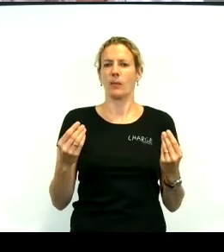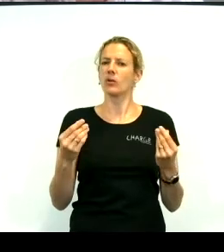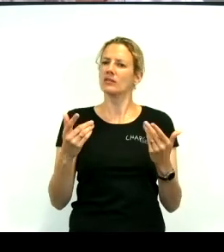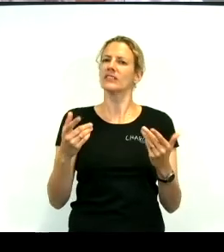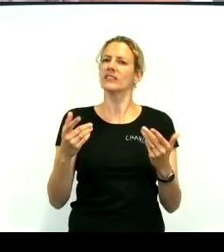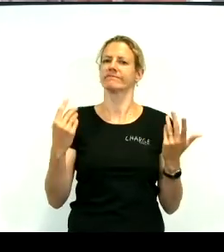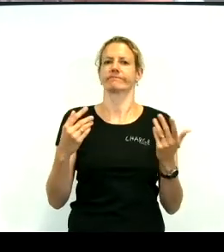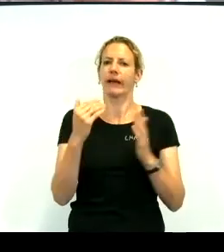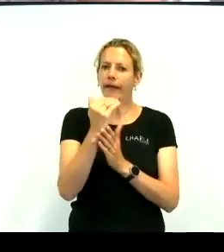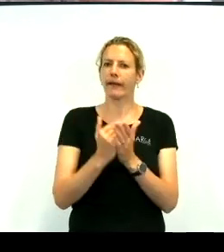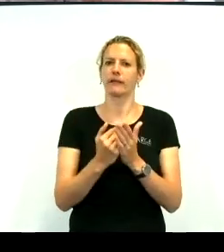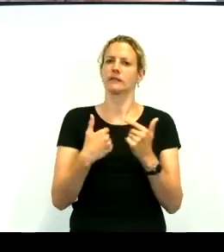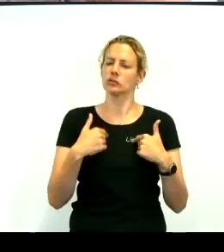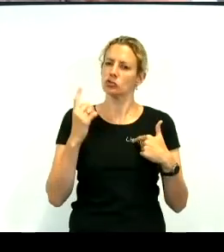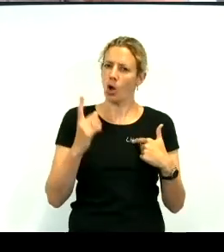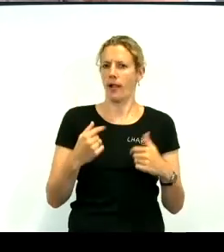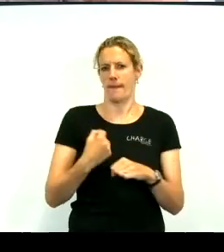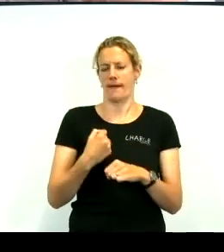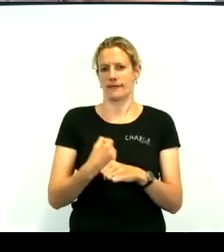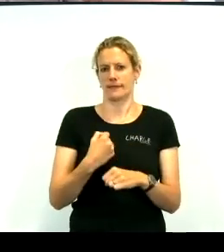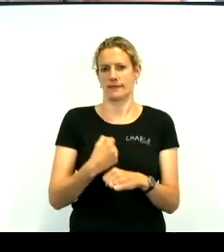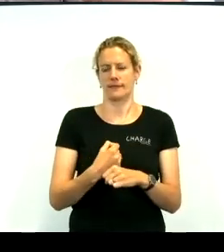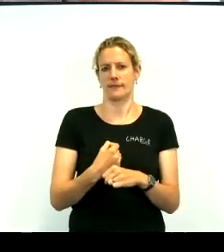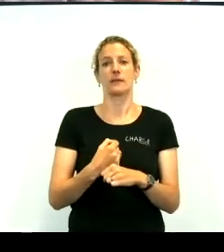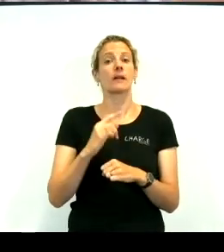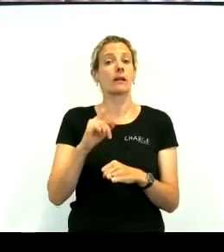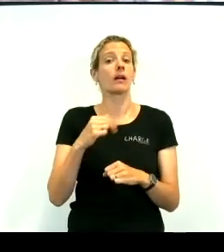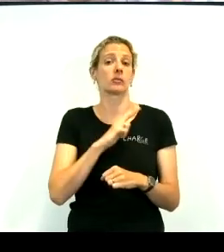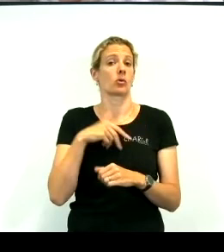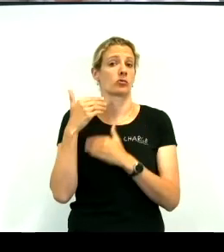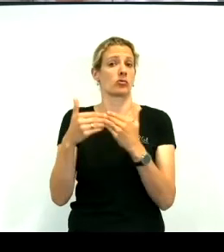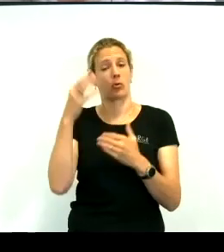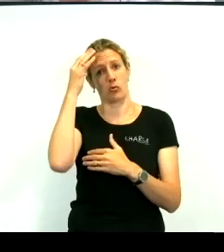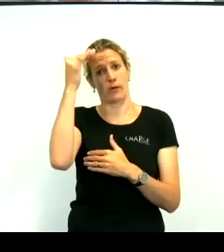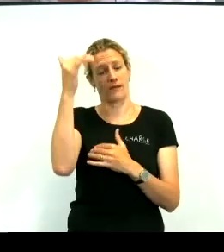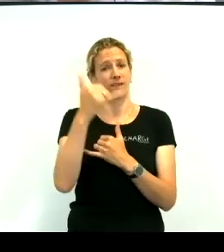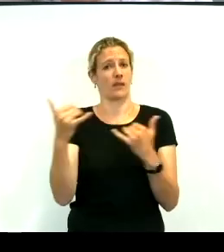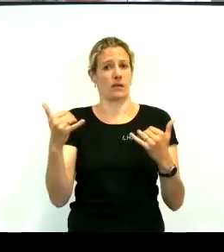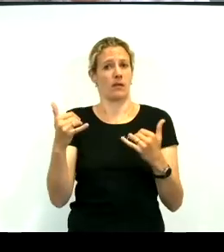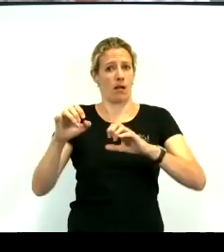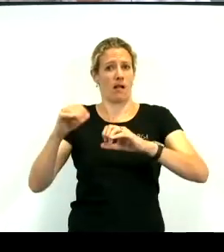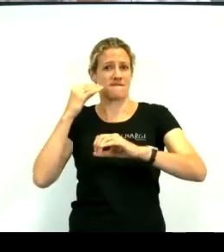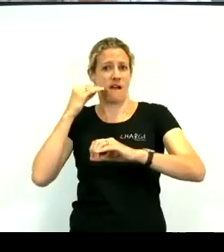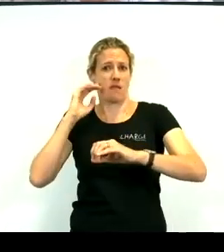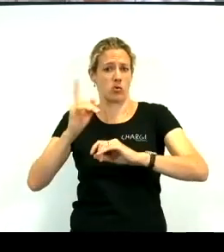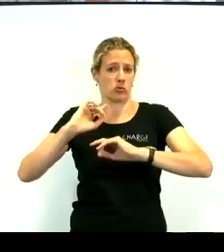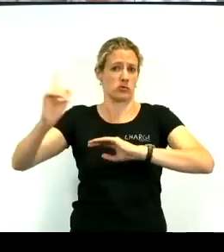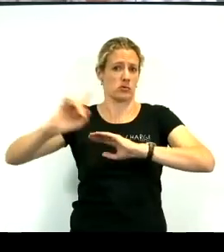And actually, it was one of the German families a while ago. And if you're here, then